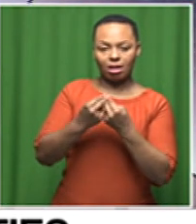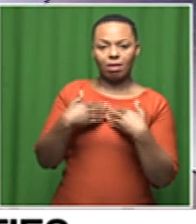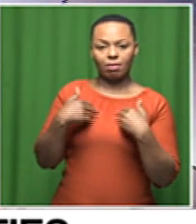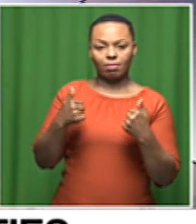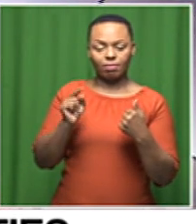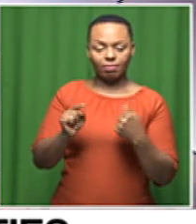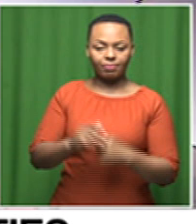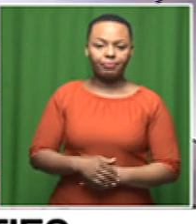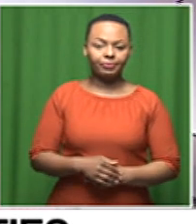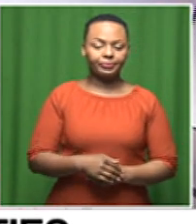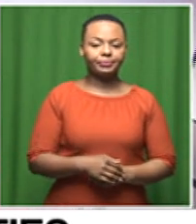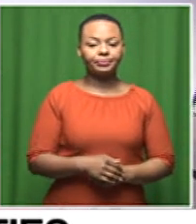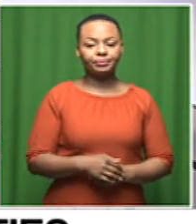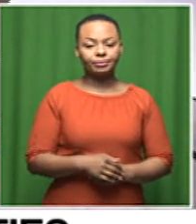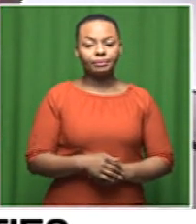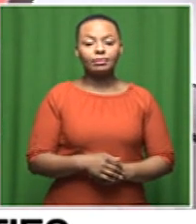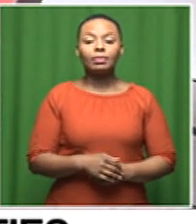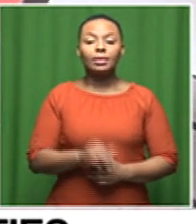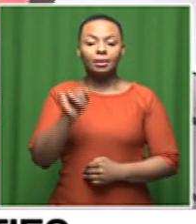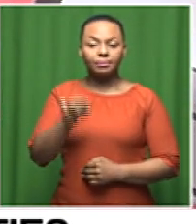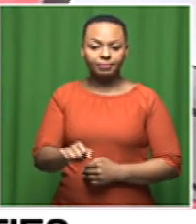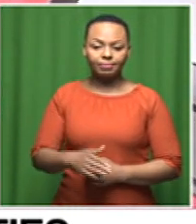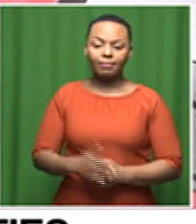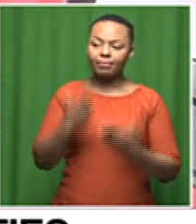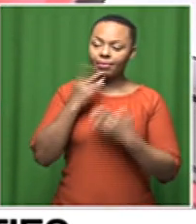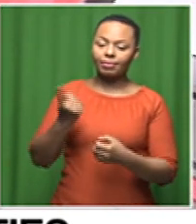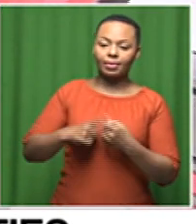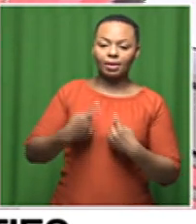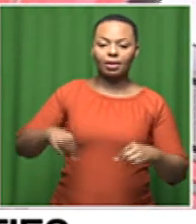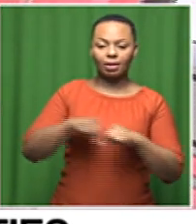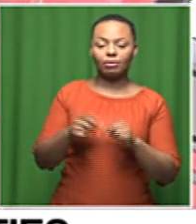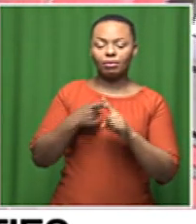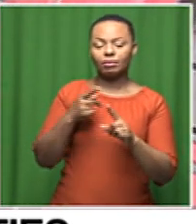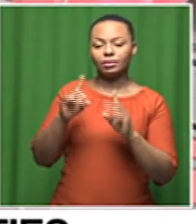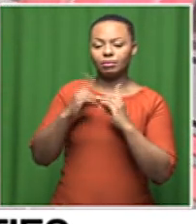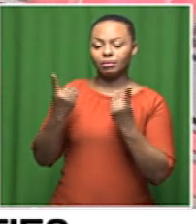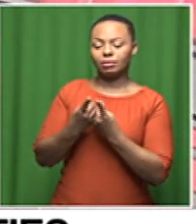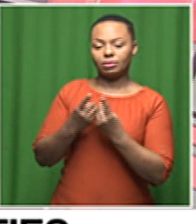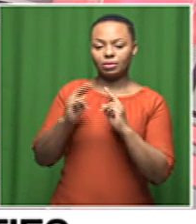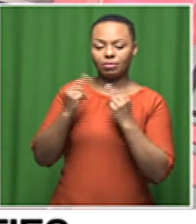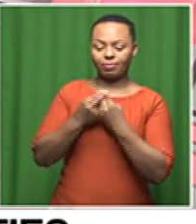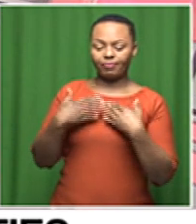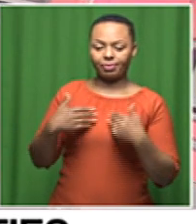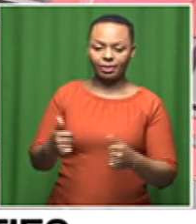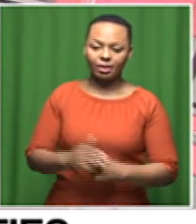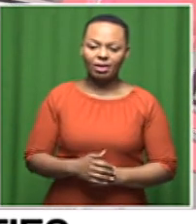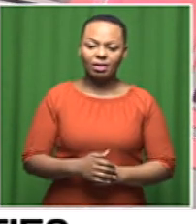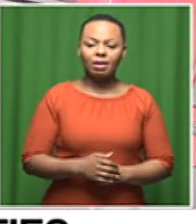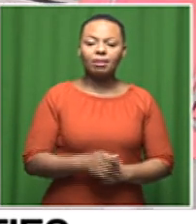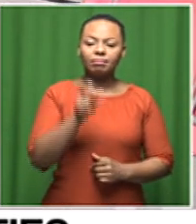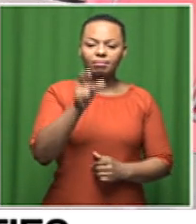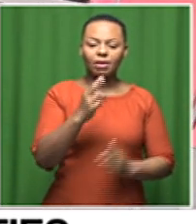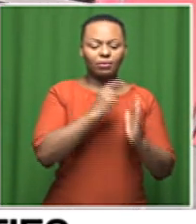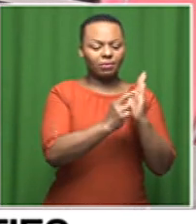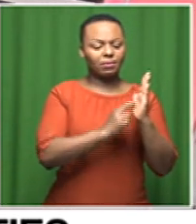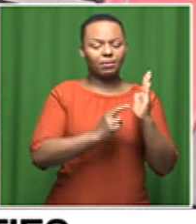Ma'am. Thank you, sir. Good. I think let's start off with what the Patients' Rights Charter is. Can you briefly